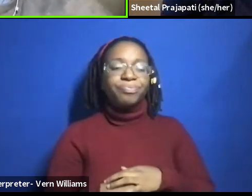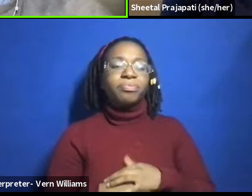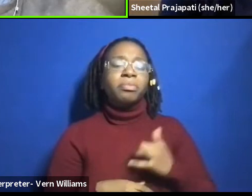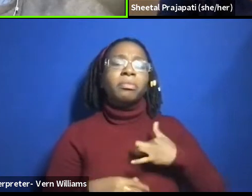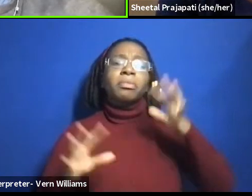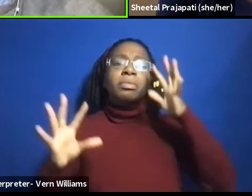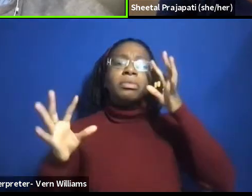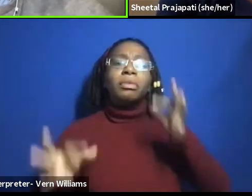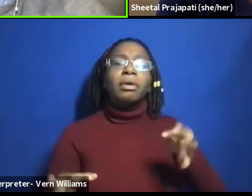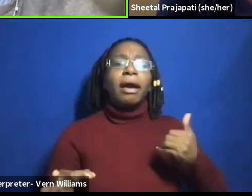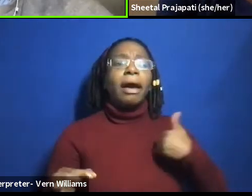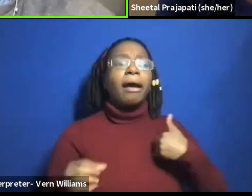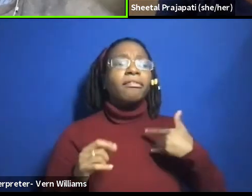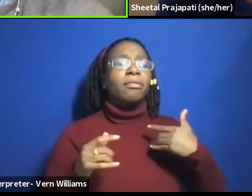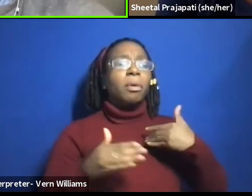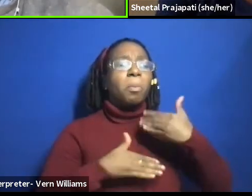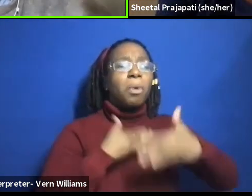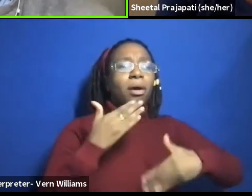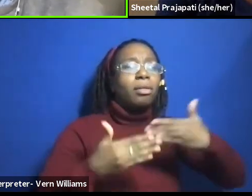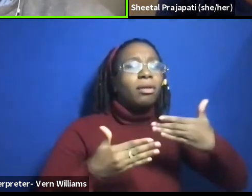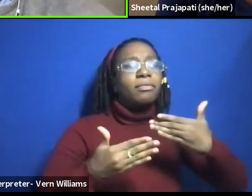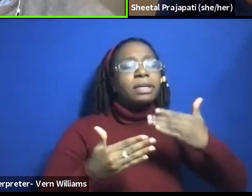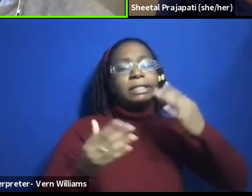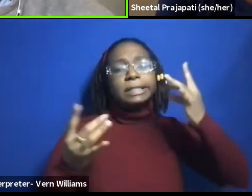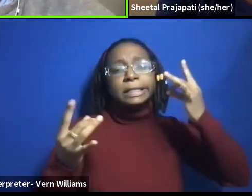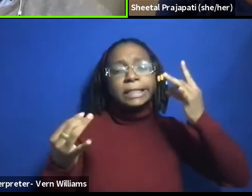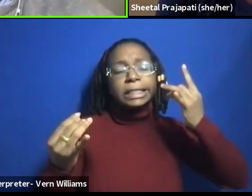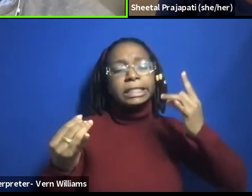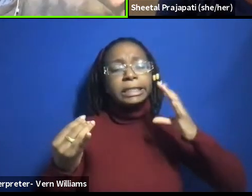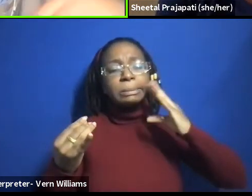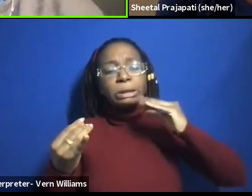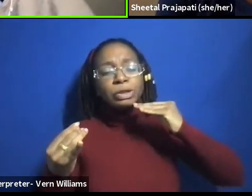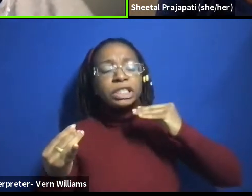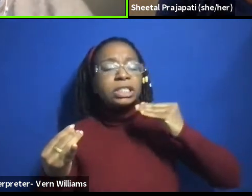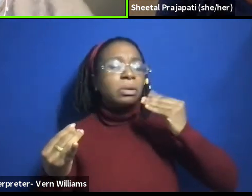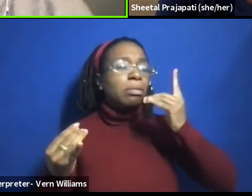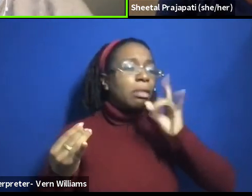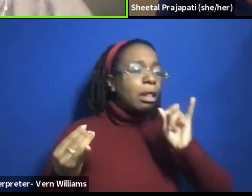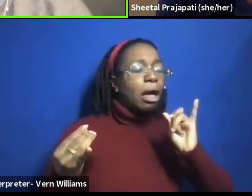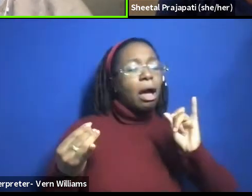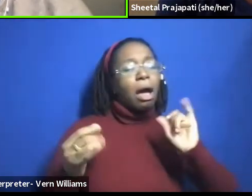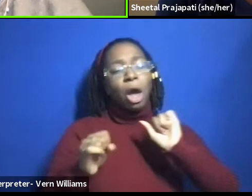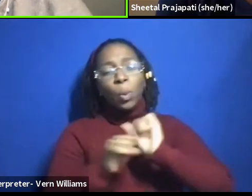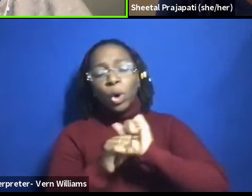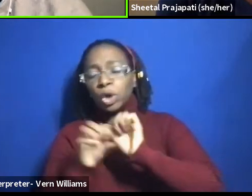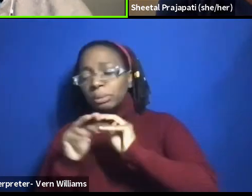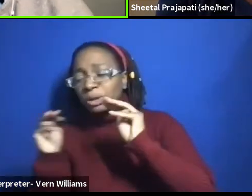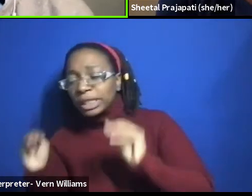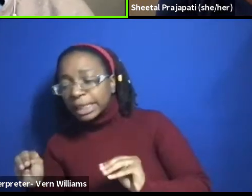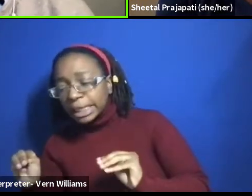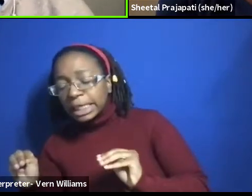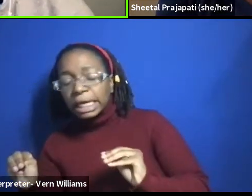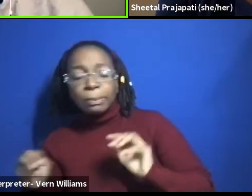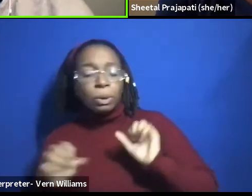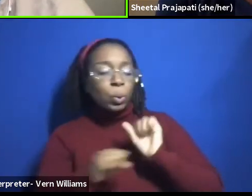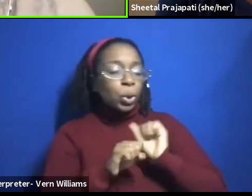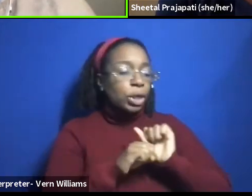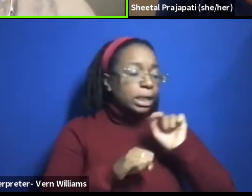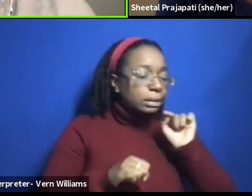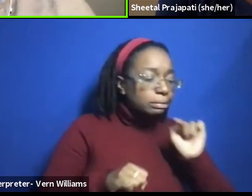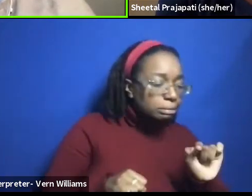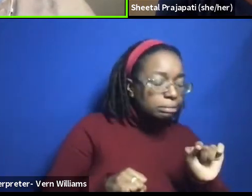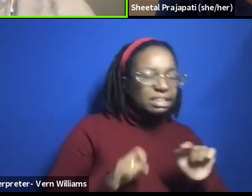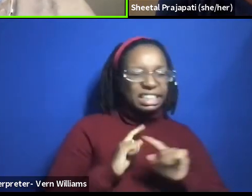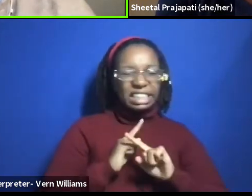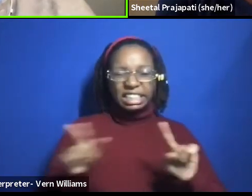of perhaps thinking of that experience of working in a museum and working in that capacity in the arts. So